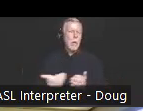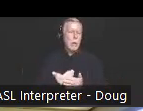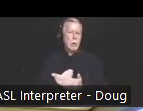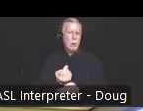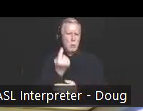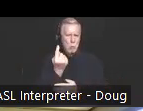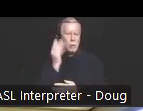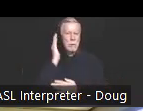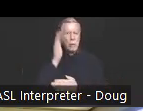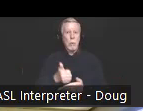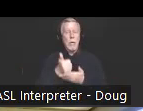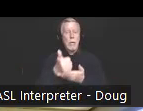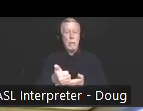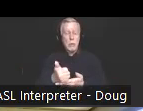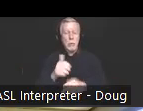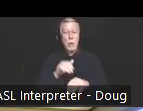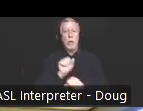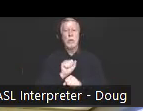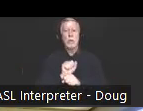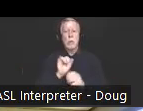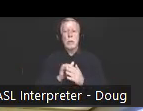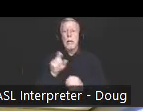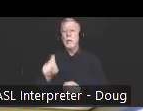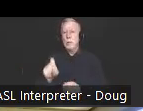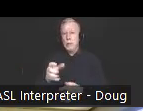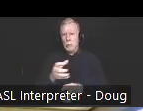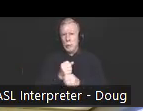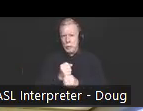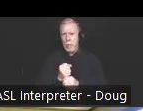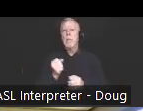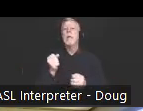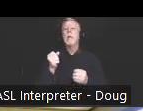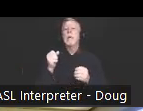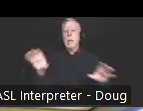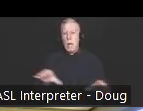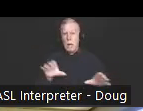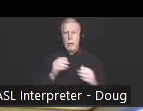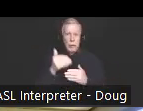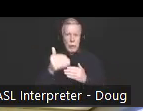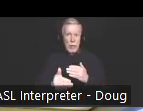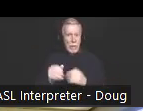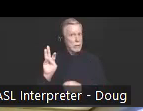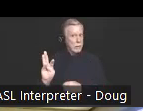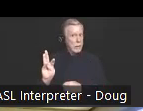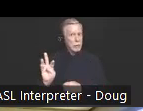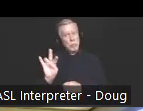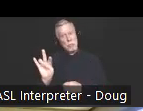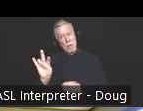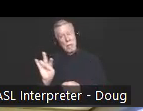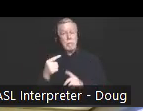will help you on the work that you need to get accomplished in the next 6 or 7